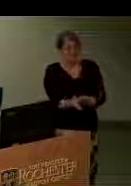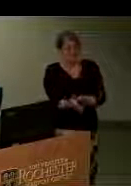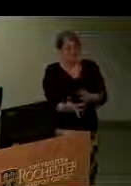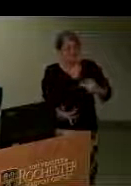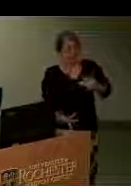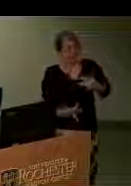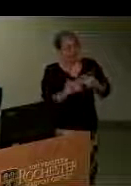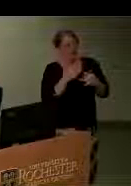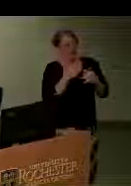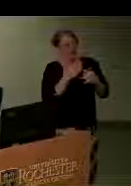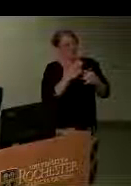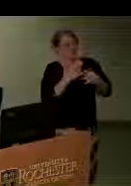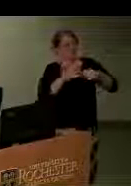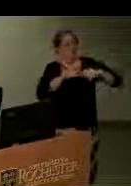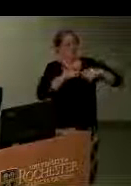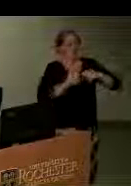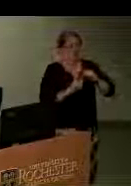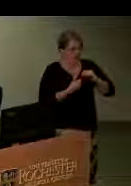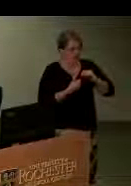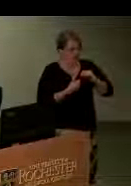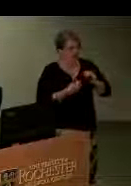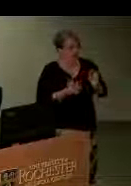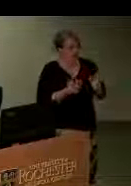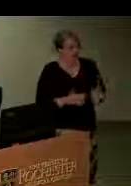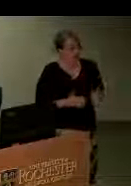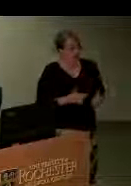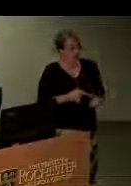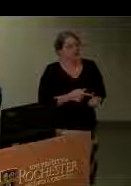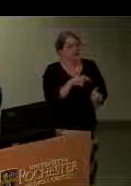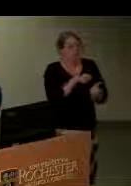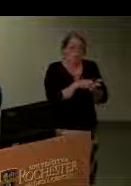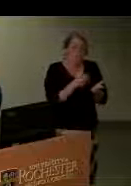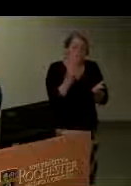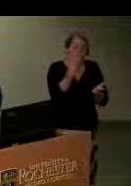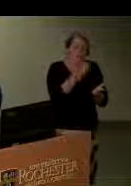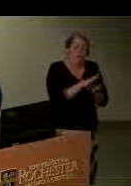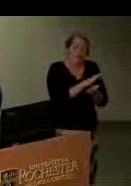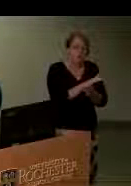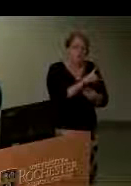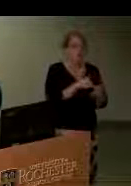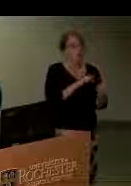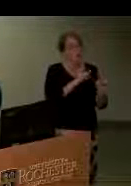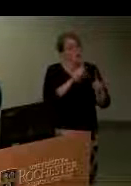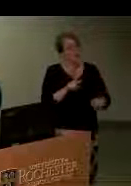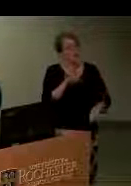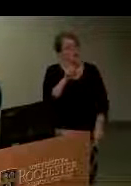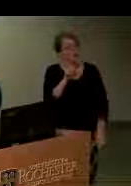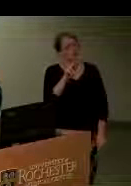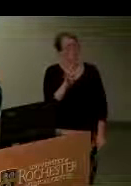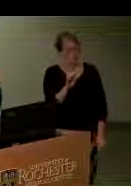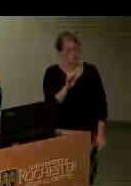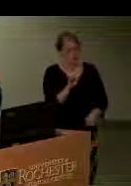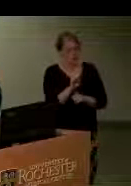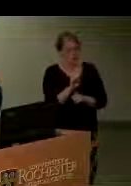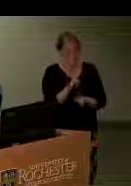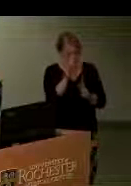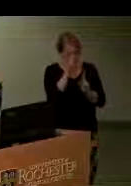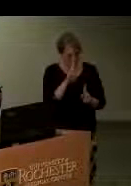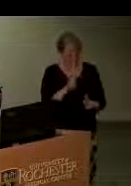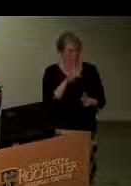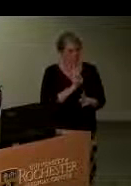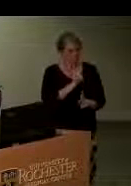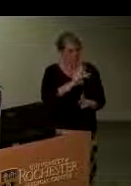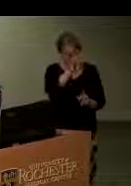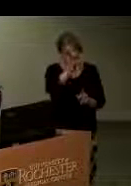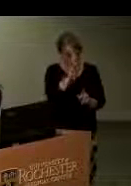to him as a person. And he had a beautiful paper about going down to Duke because they were honoring his twin